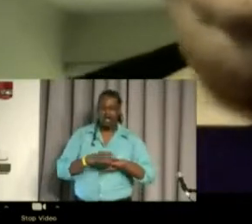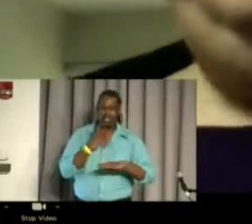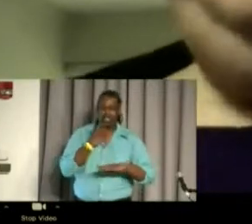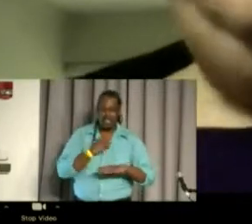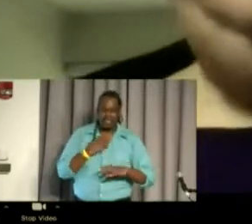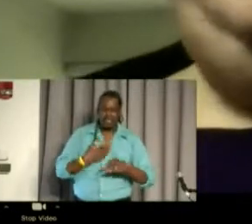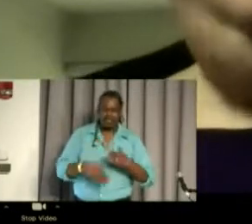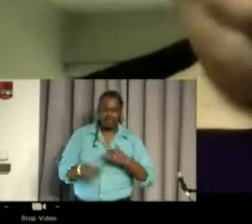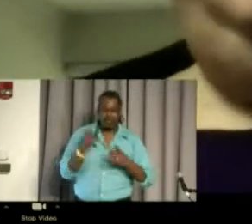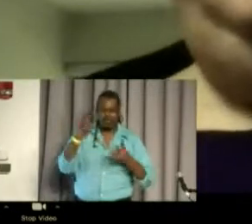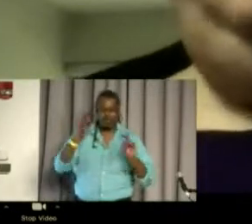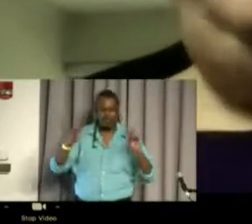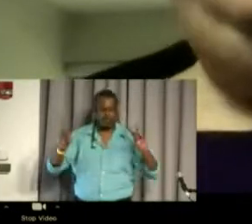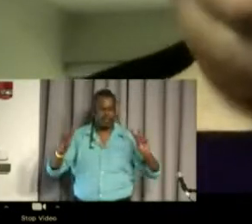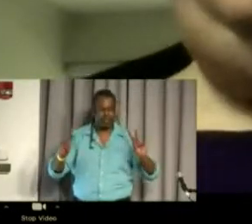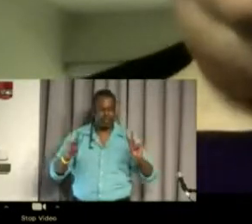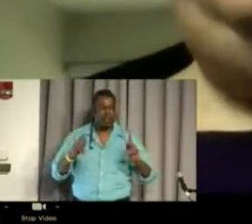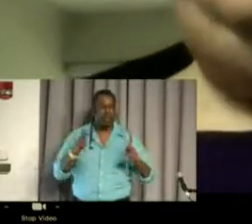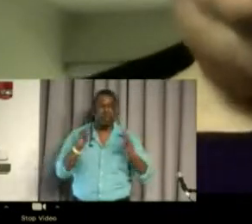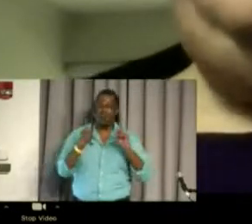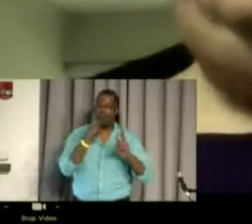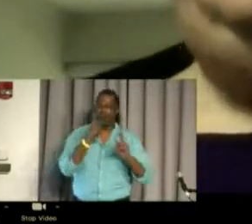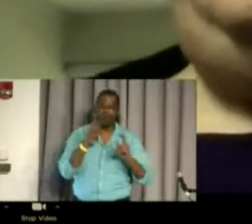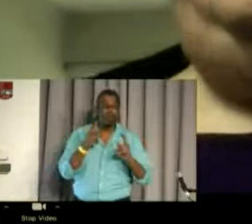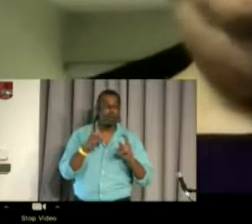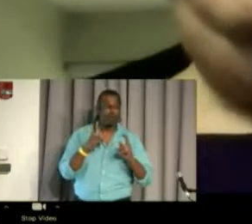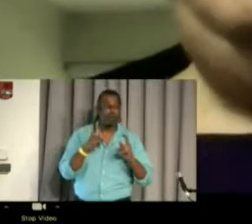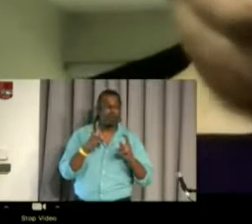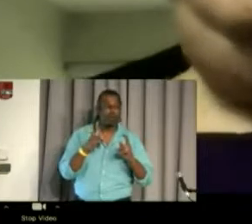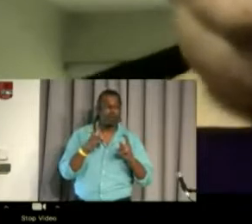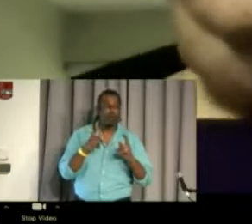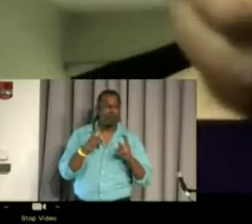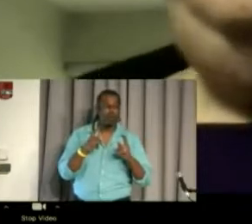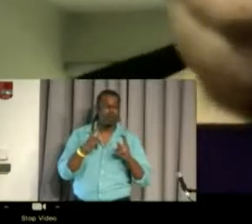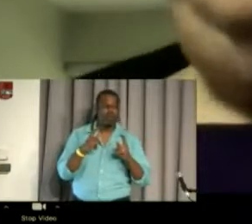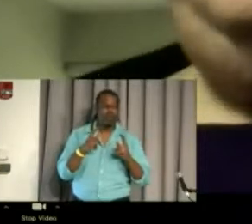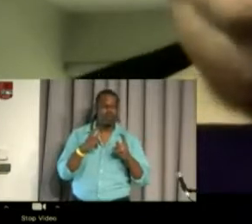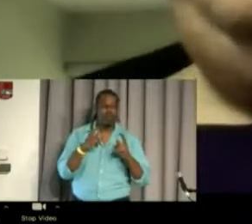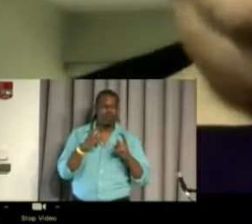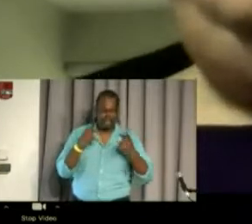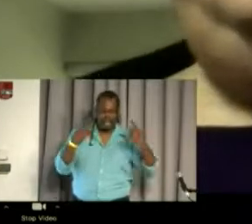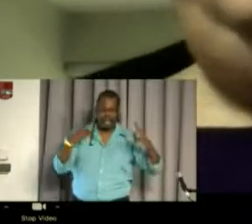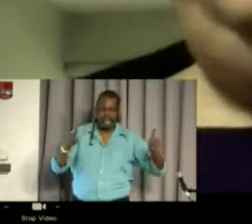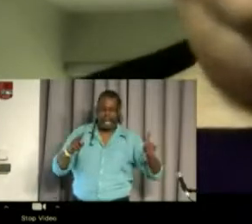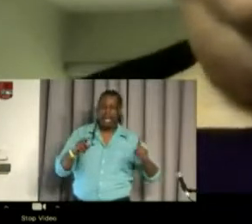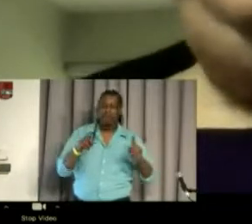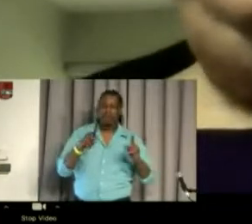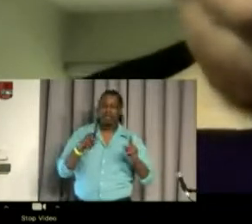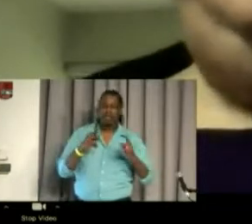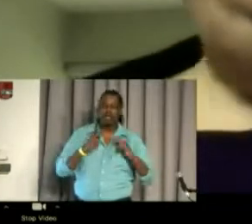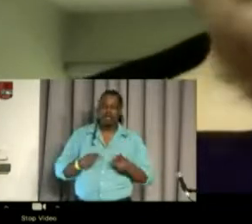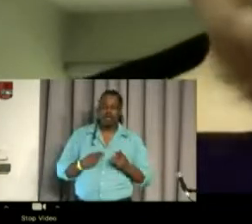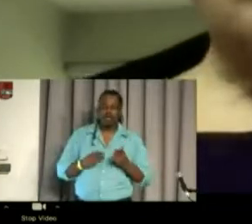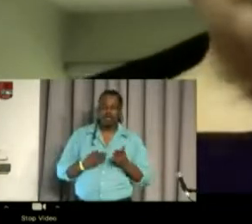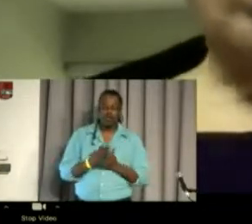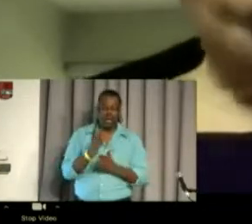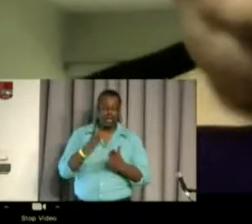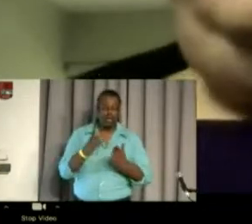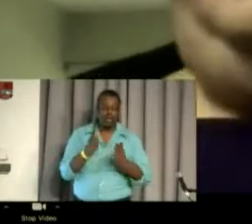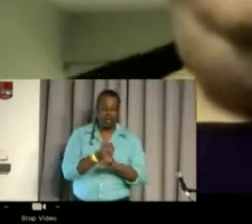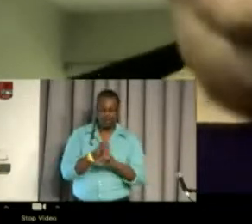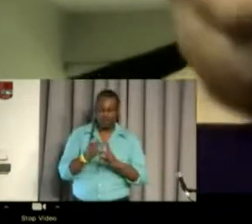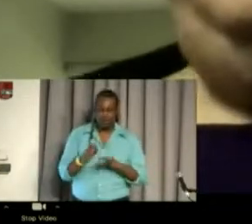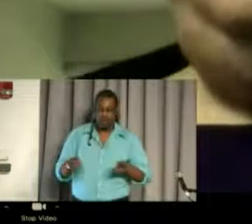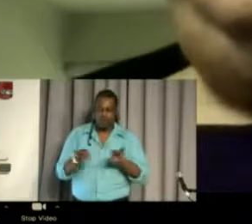the data to support claims of human rights abuses and genocide is important, but equally important is hearing the voices of the